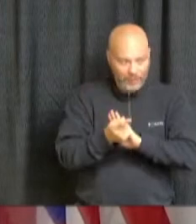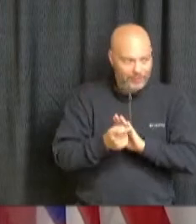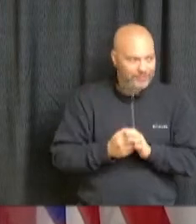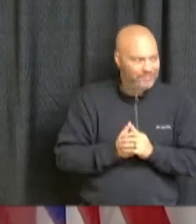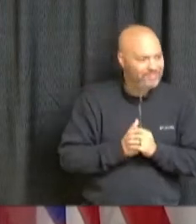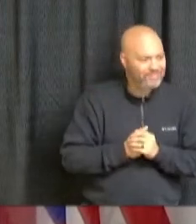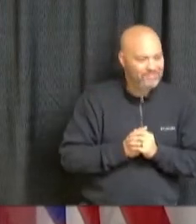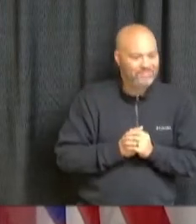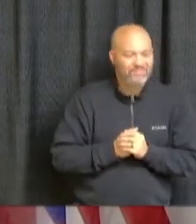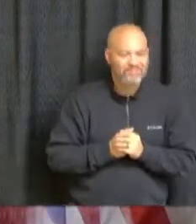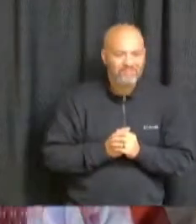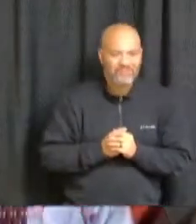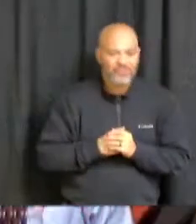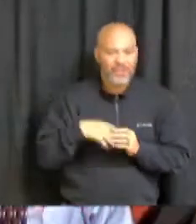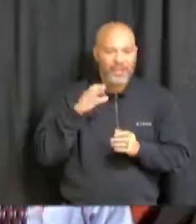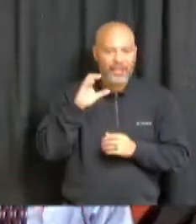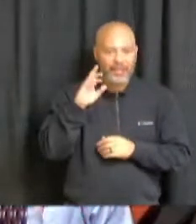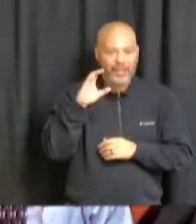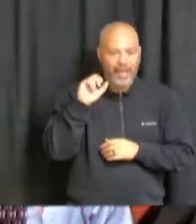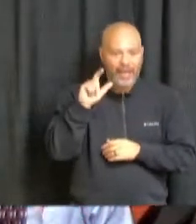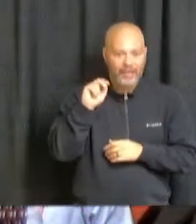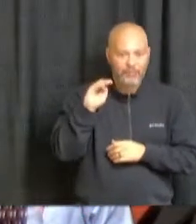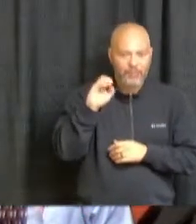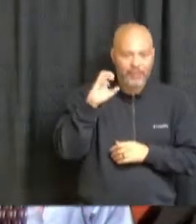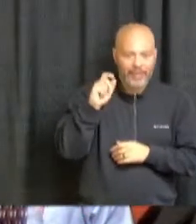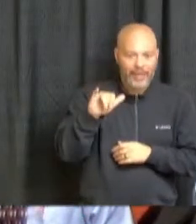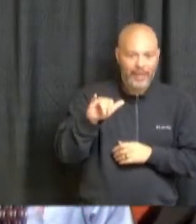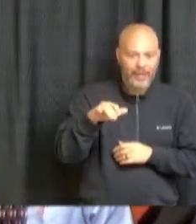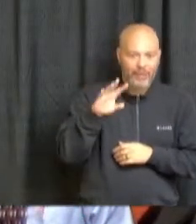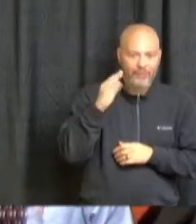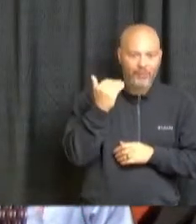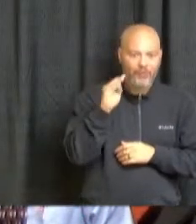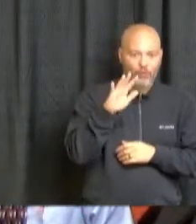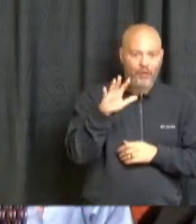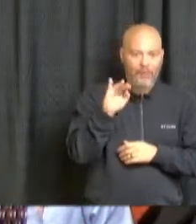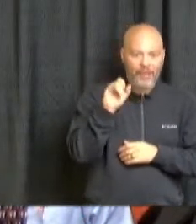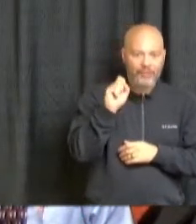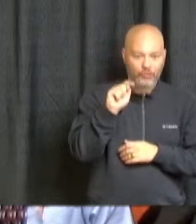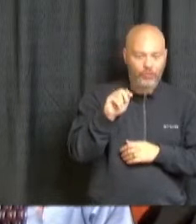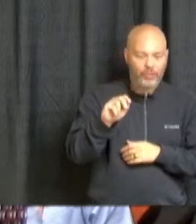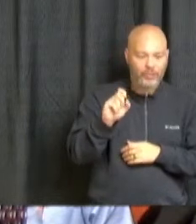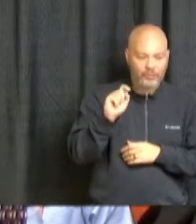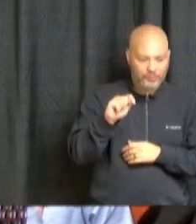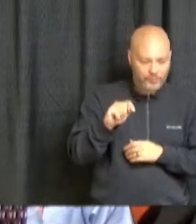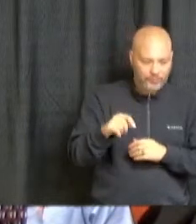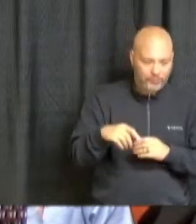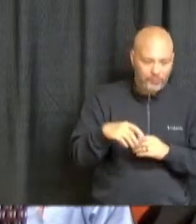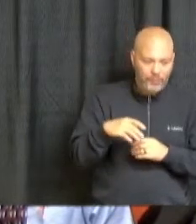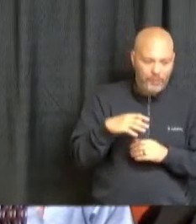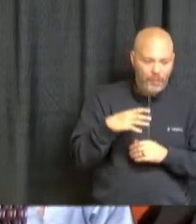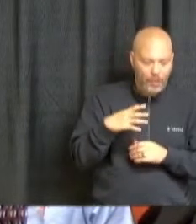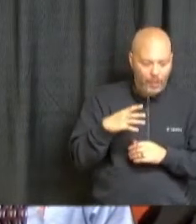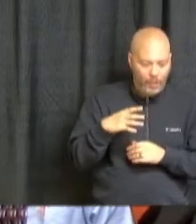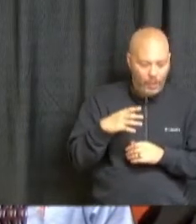minutes. Cal McKay again, 1545 Madison Street, McKay Burchett and Company Engineers.